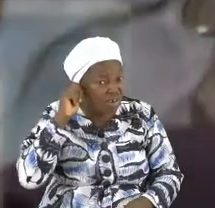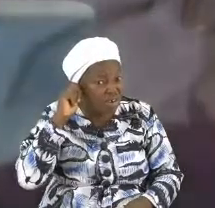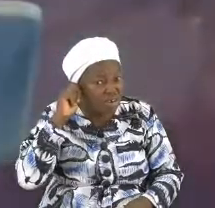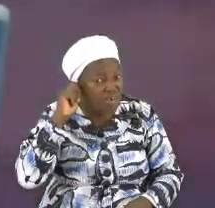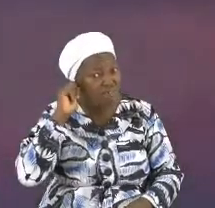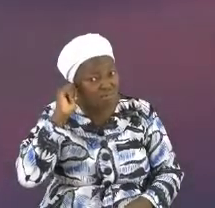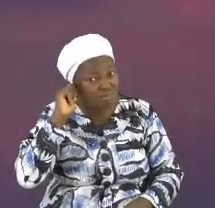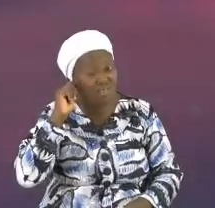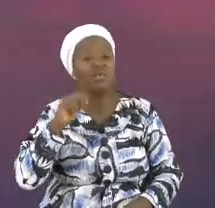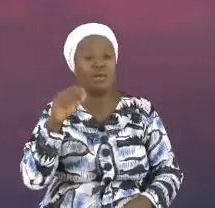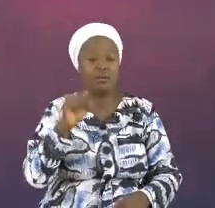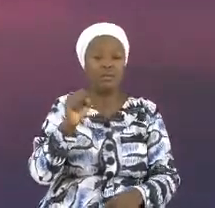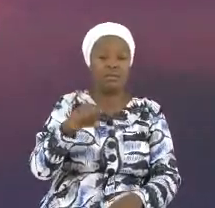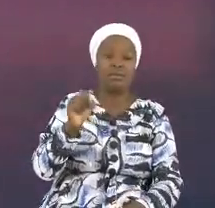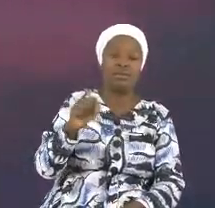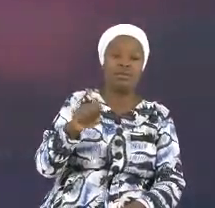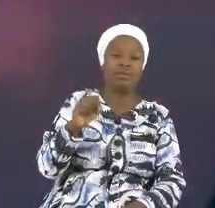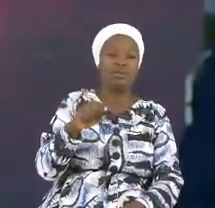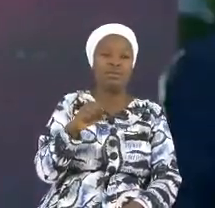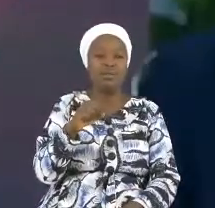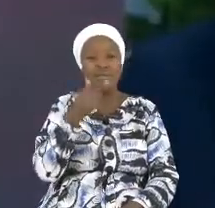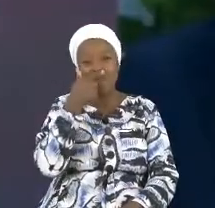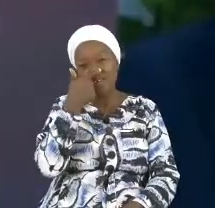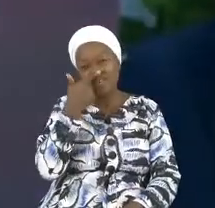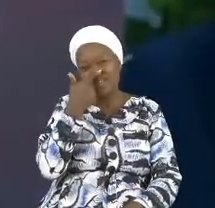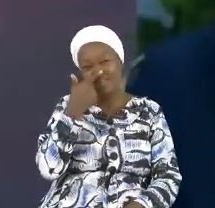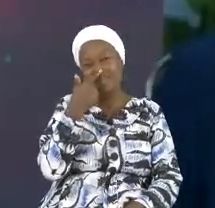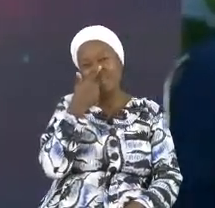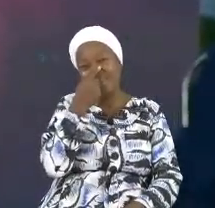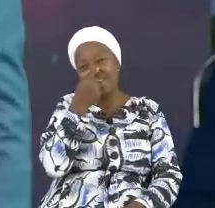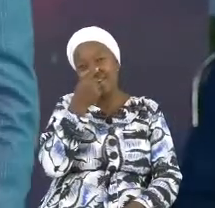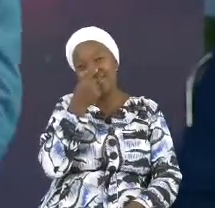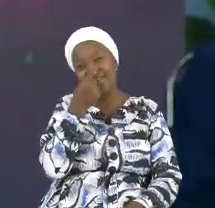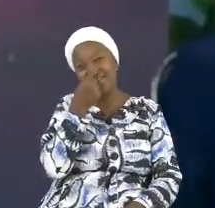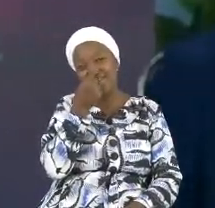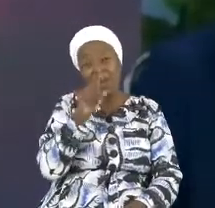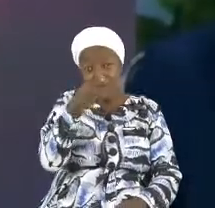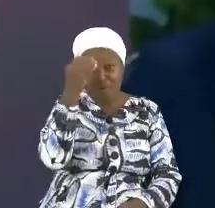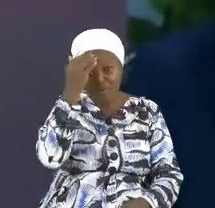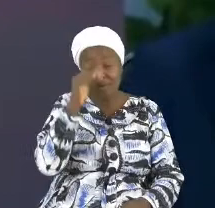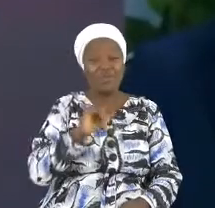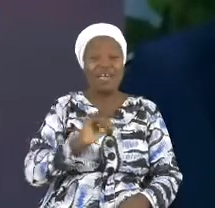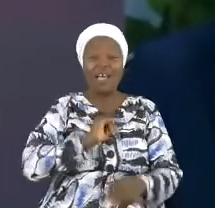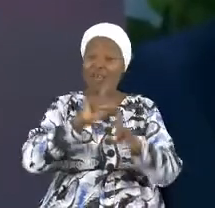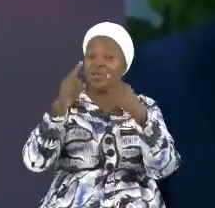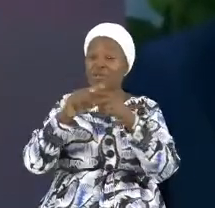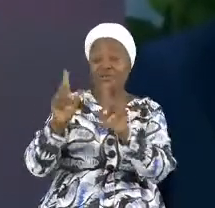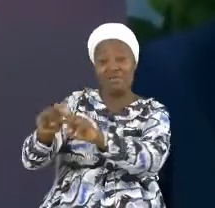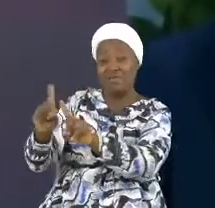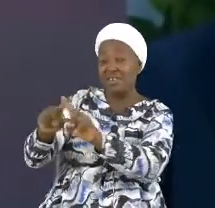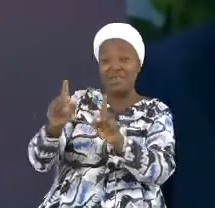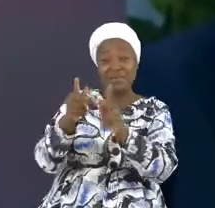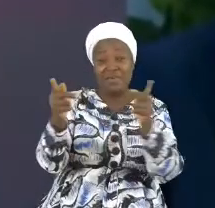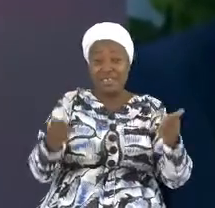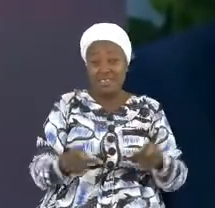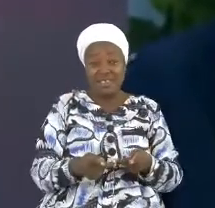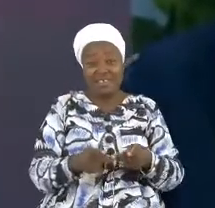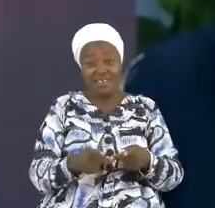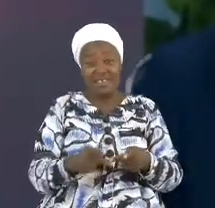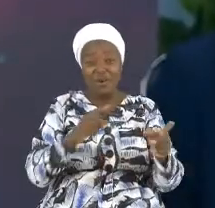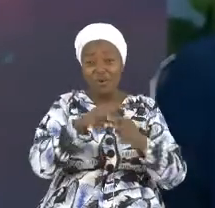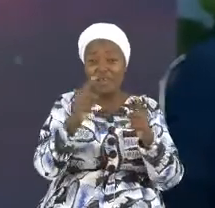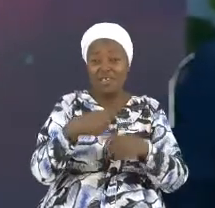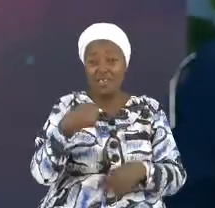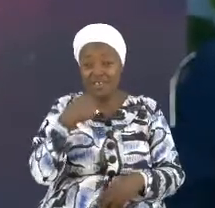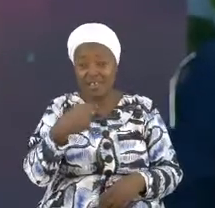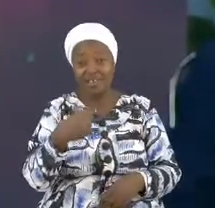You know, I go to many places. And when they tell me things, I don't argue. I leave them alone. And